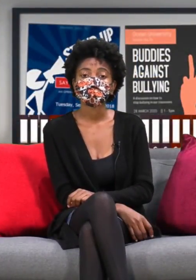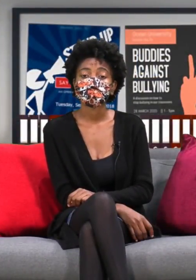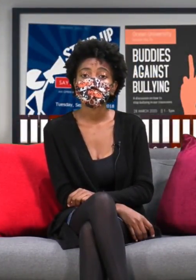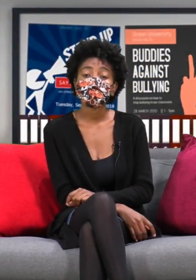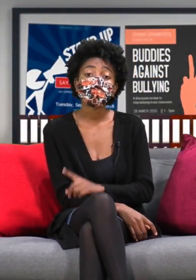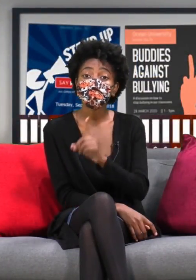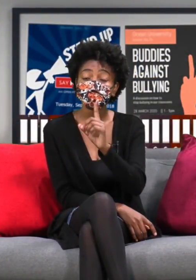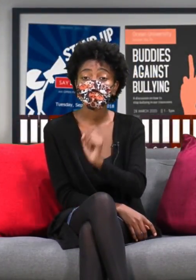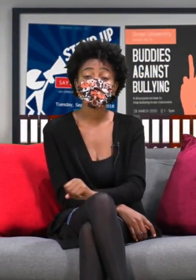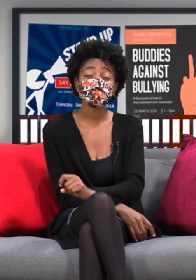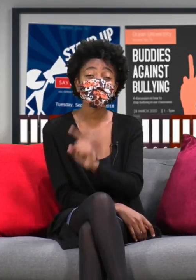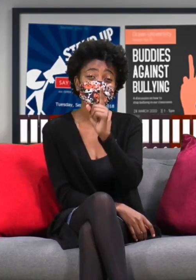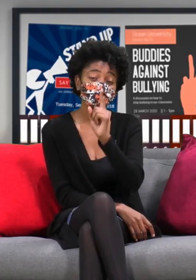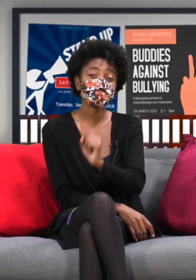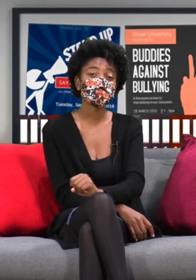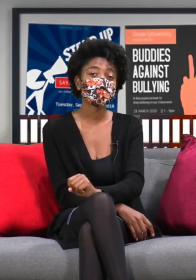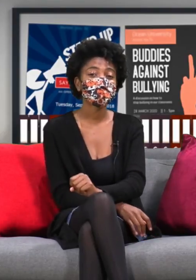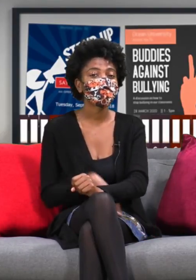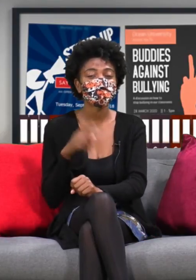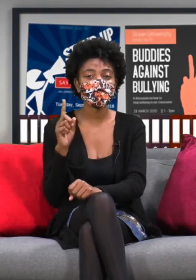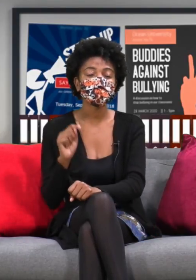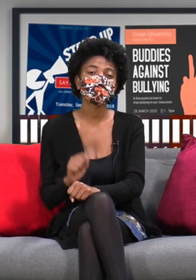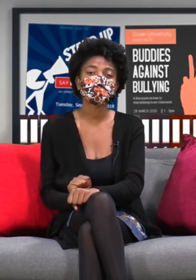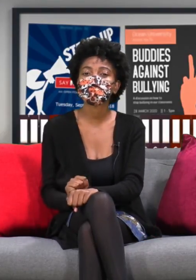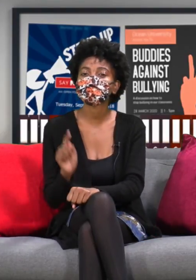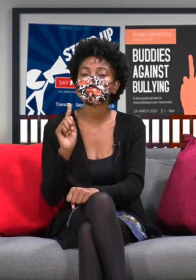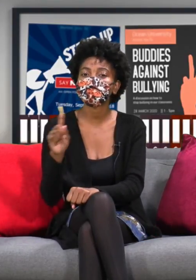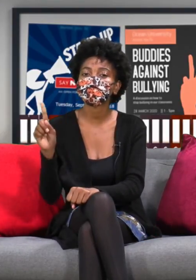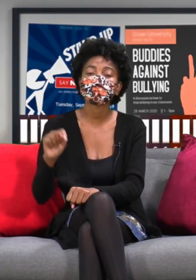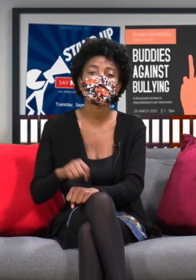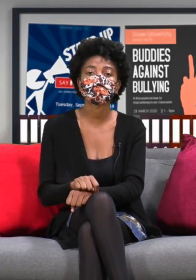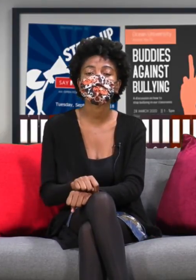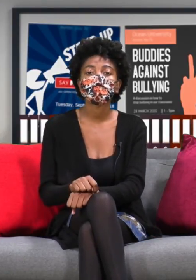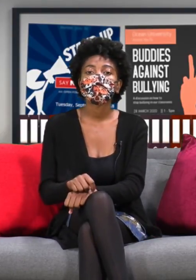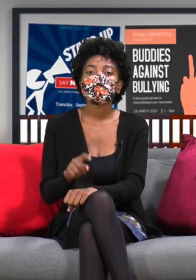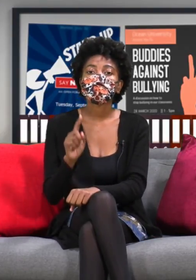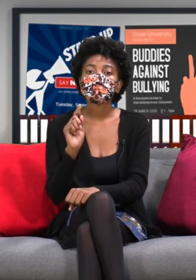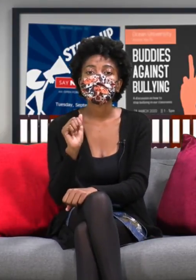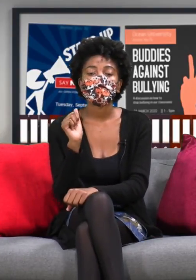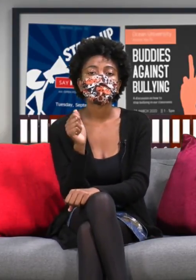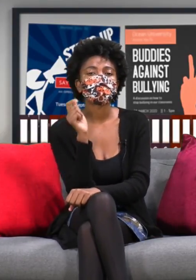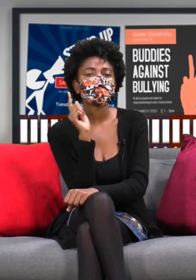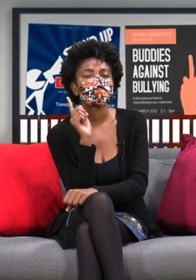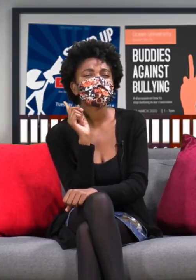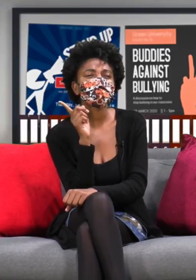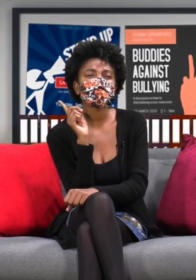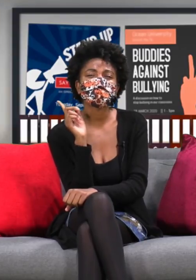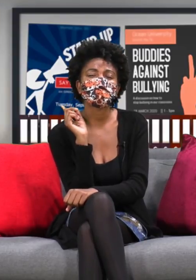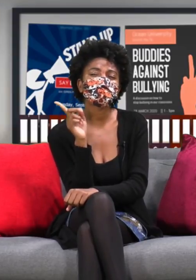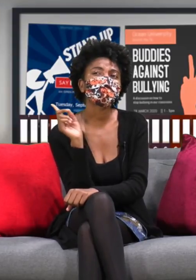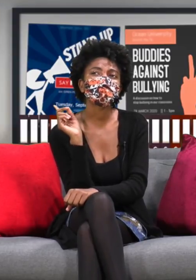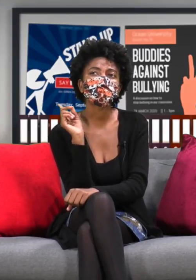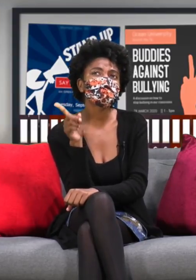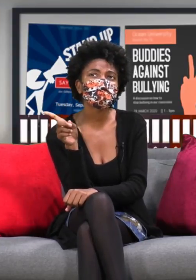yeah i like going places this is why i told you being on a train is a fun thing ever and i've i've seen